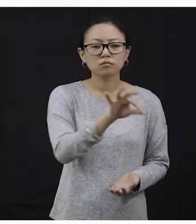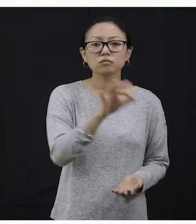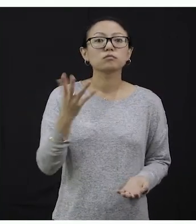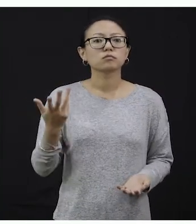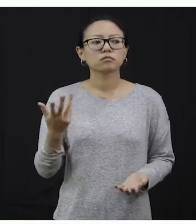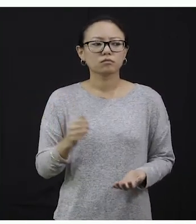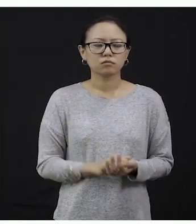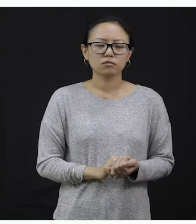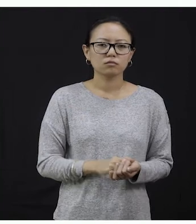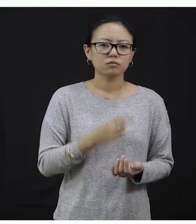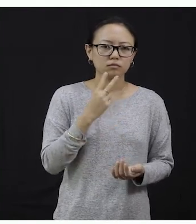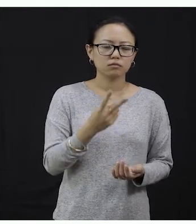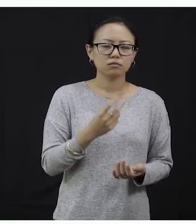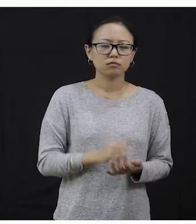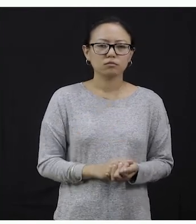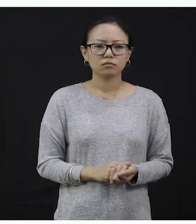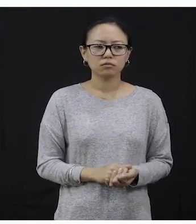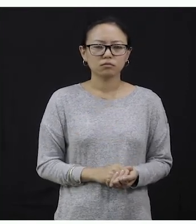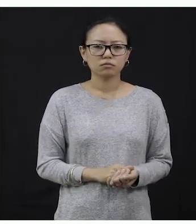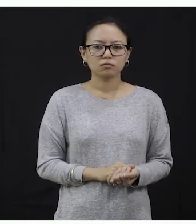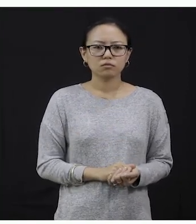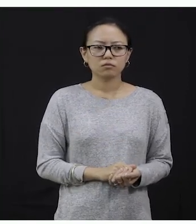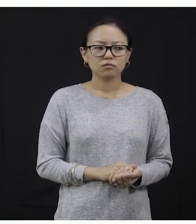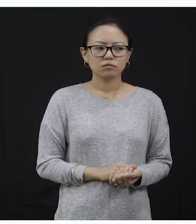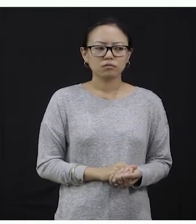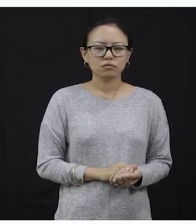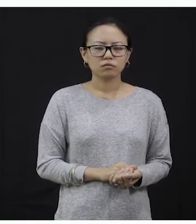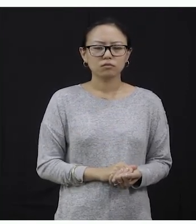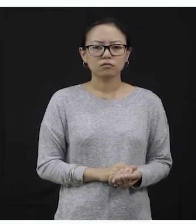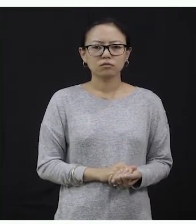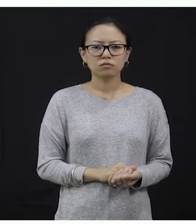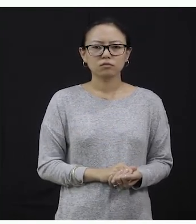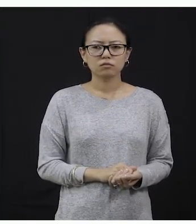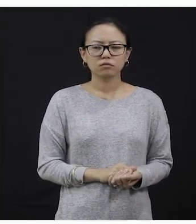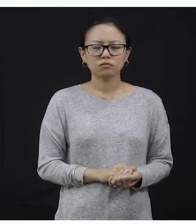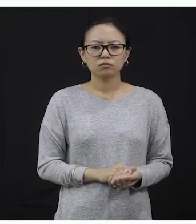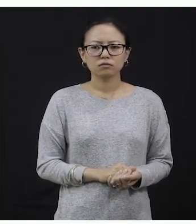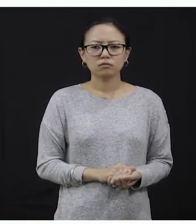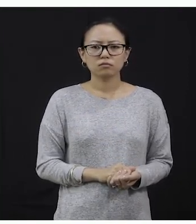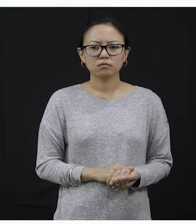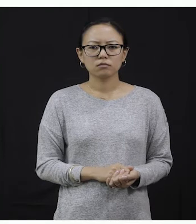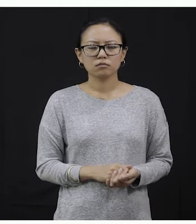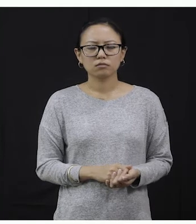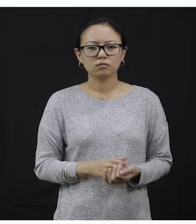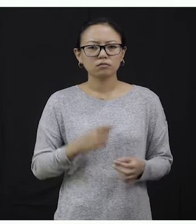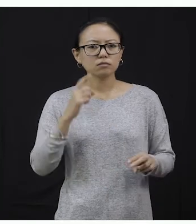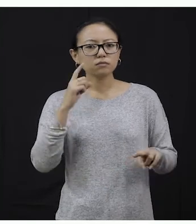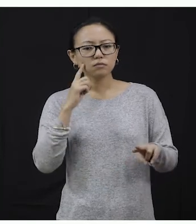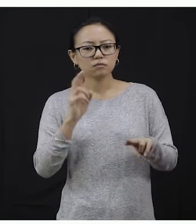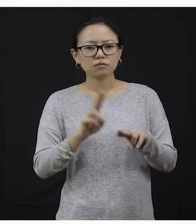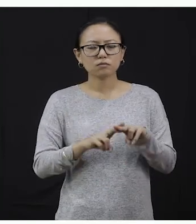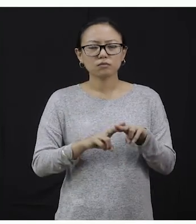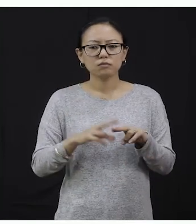So what I'm trying to say is like the number goes toward, as the number increases, it goes towards the left,